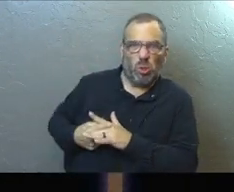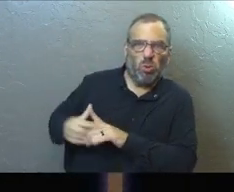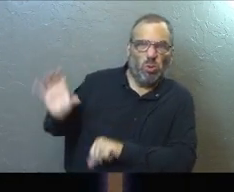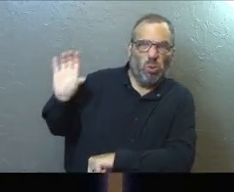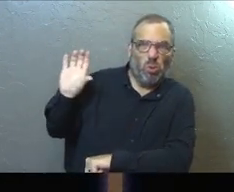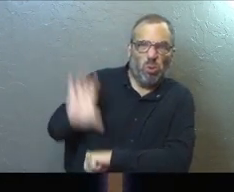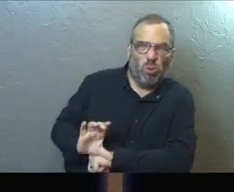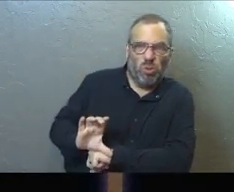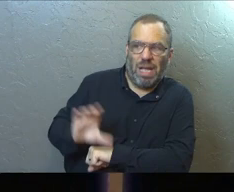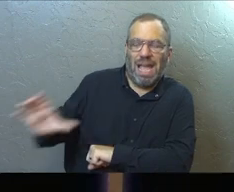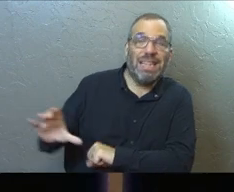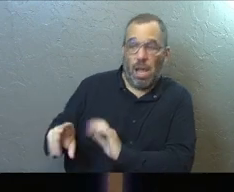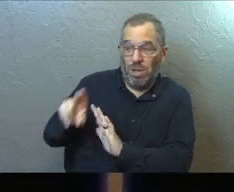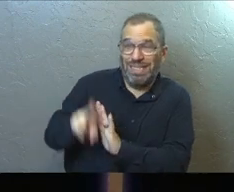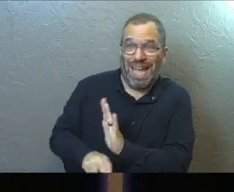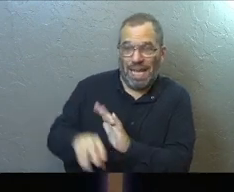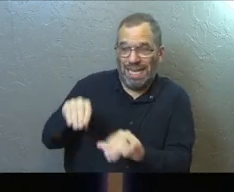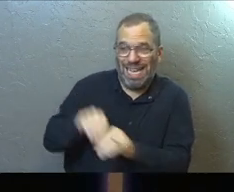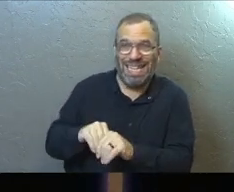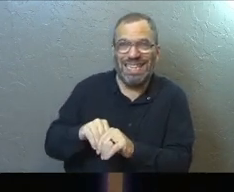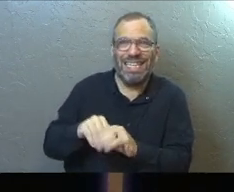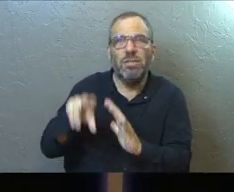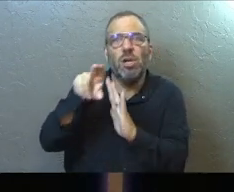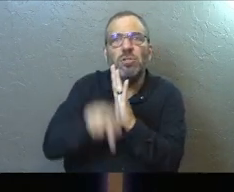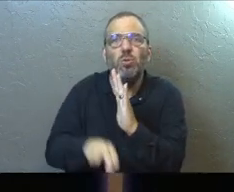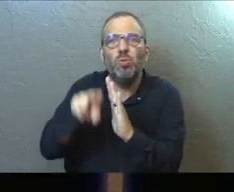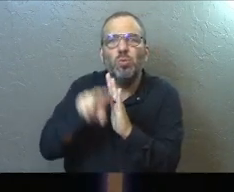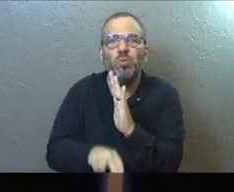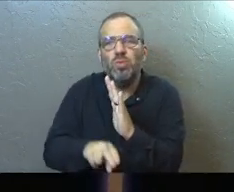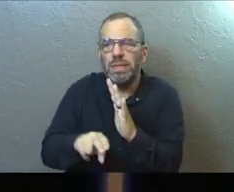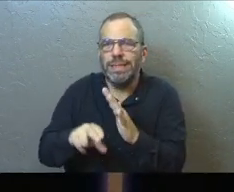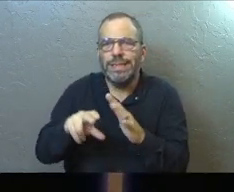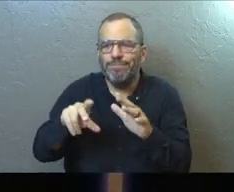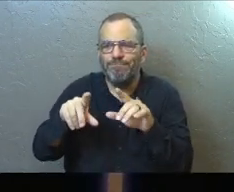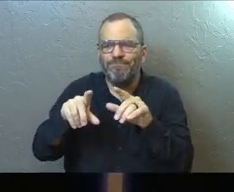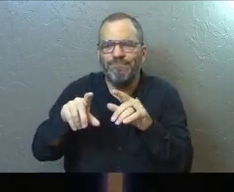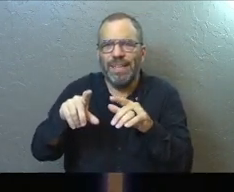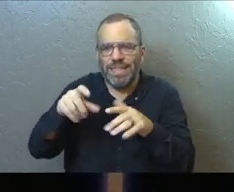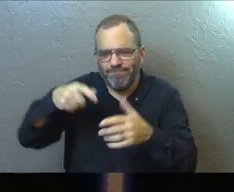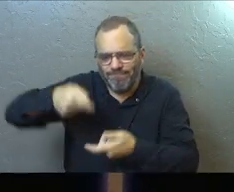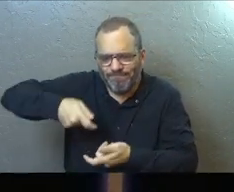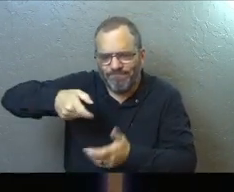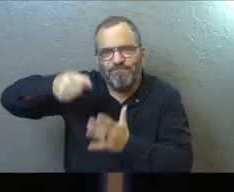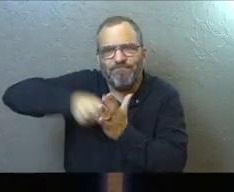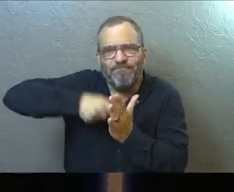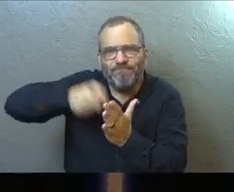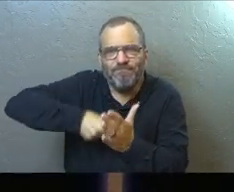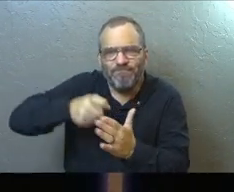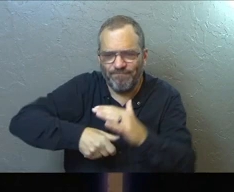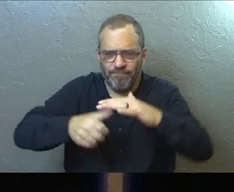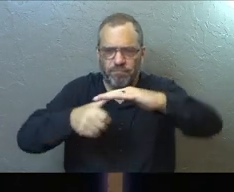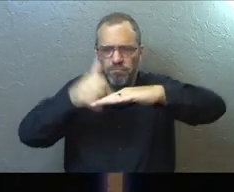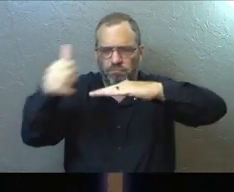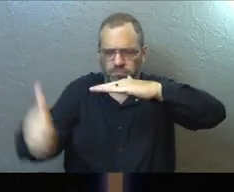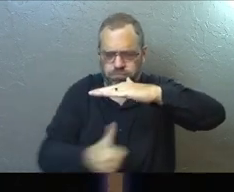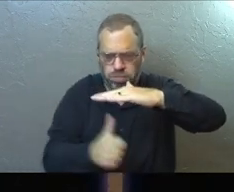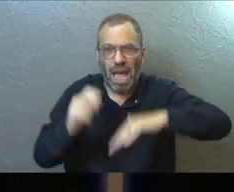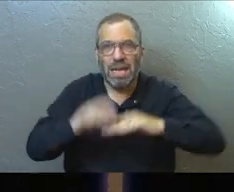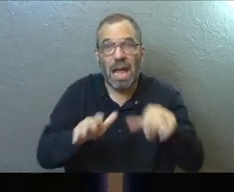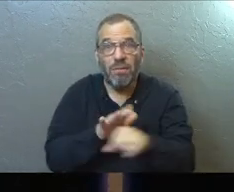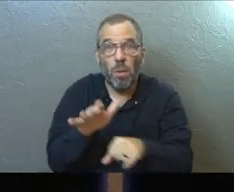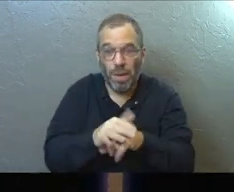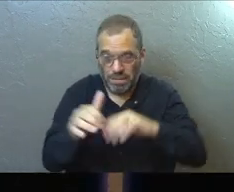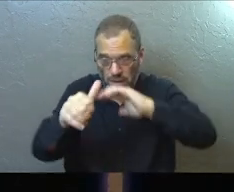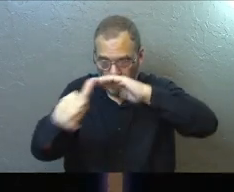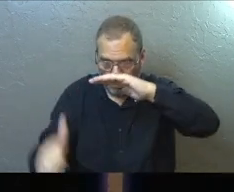they would bury their dead in these catacombs that they built and dug under the ground. And they would build enough